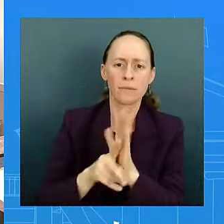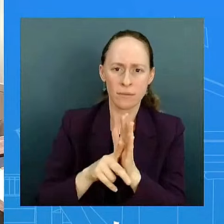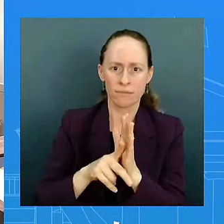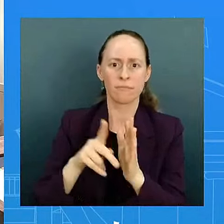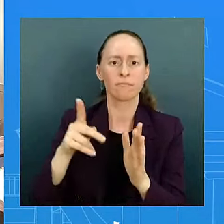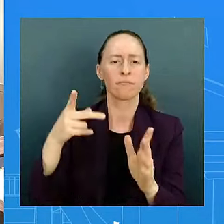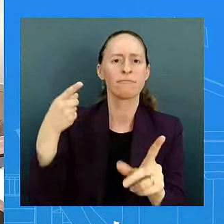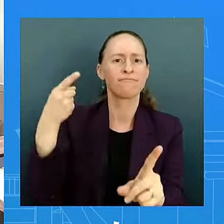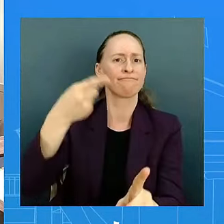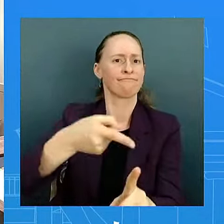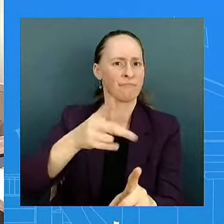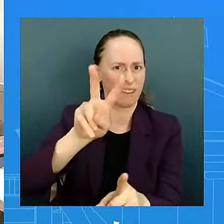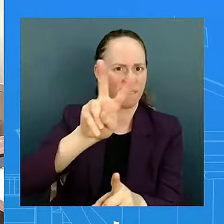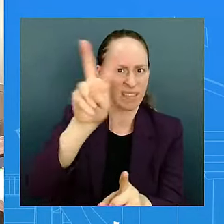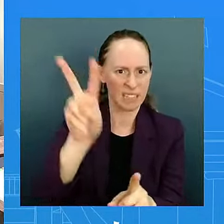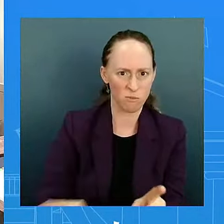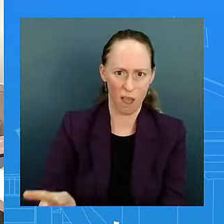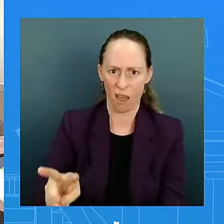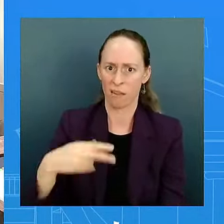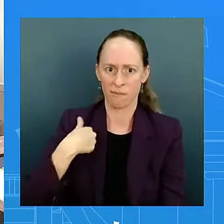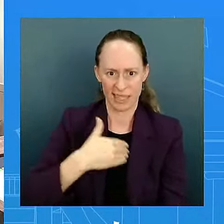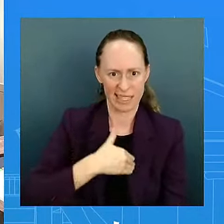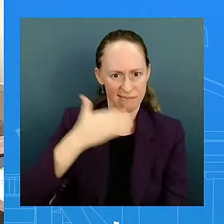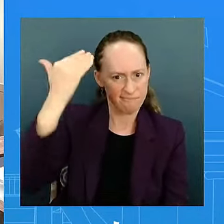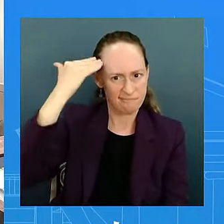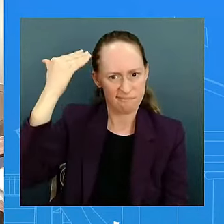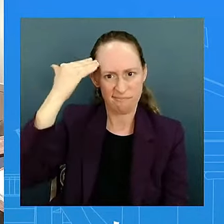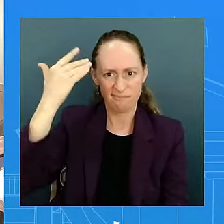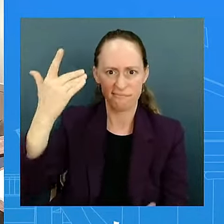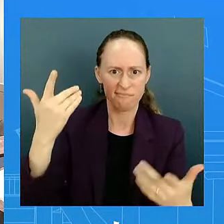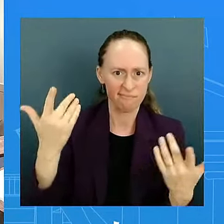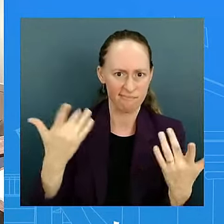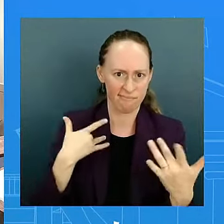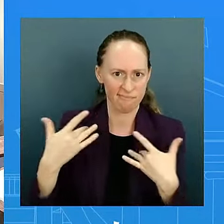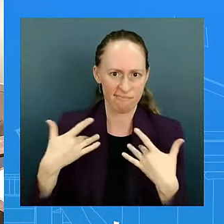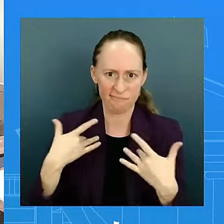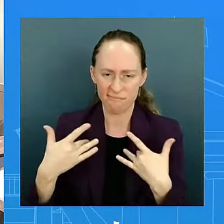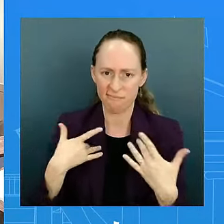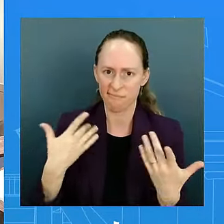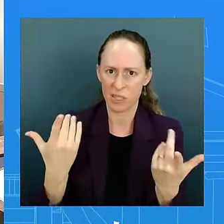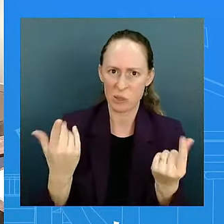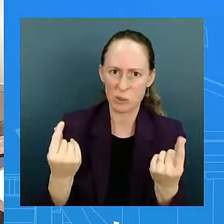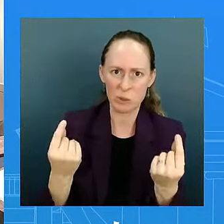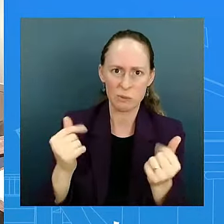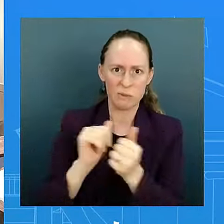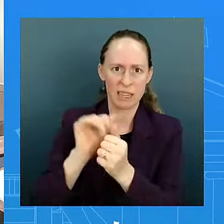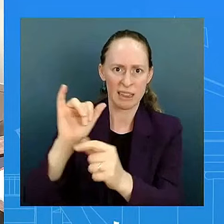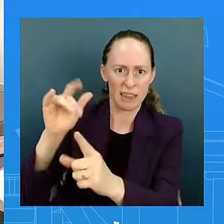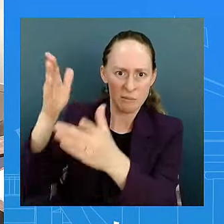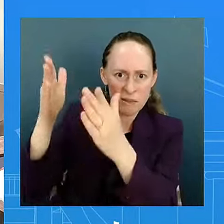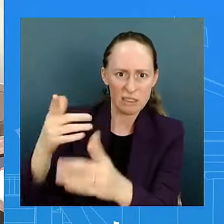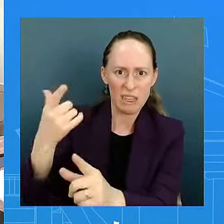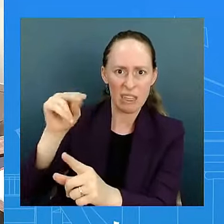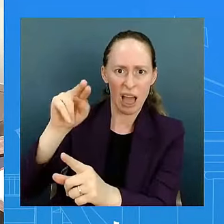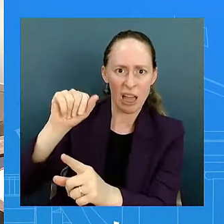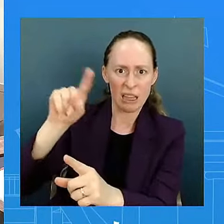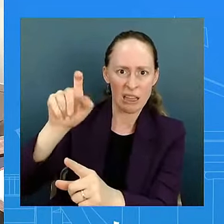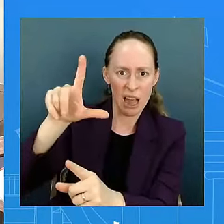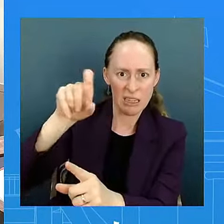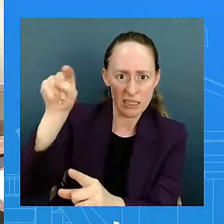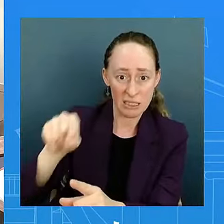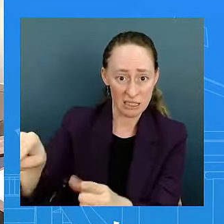Gonzalez? Does the administration see him as a legitimate president of Venezuela? And if so, what steps are you taking or preparing to take